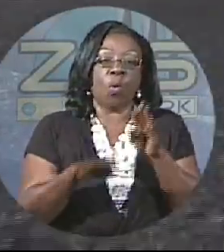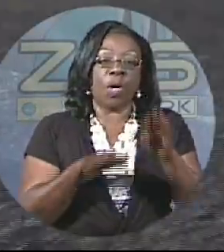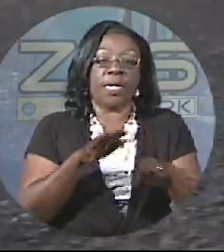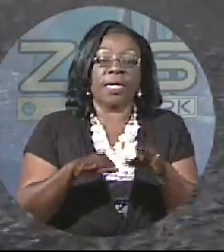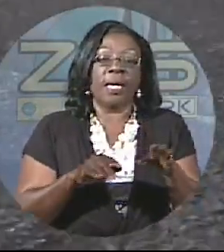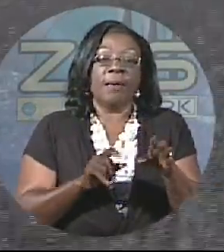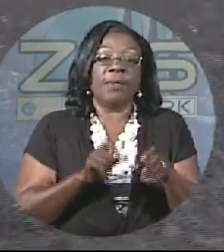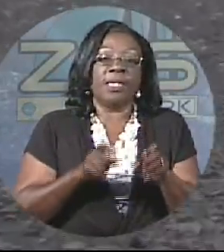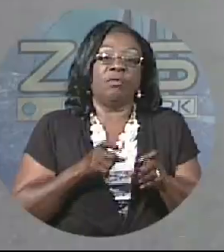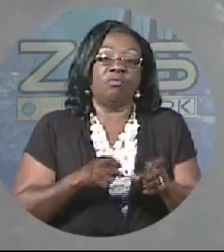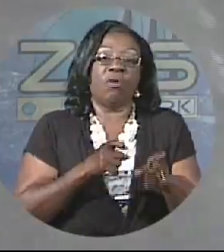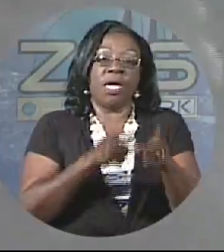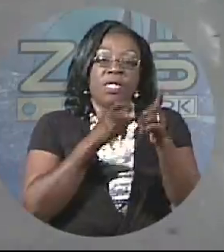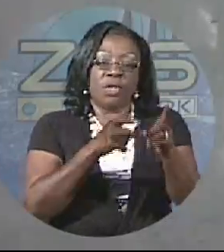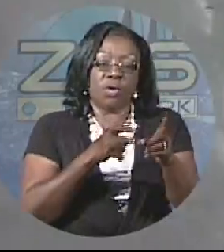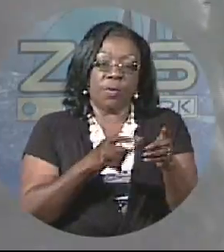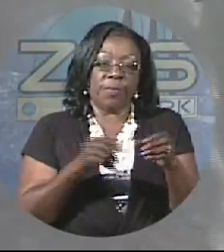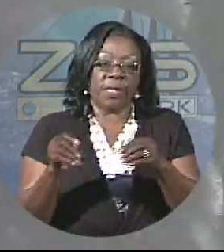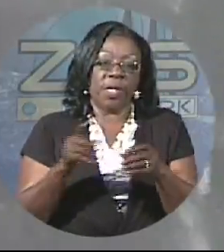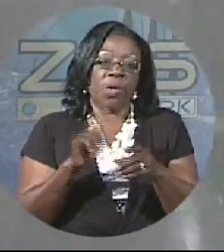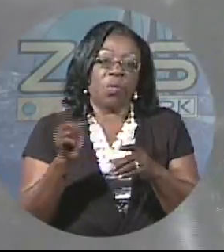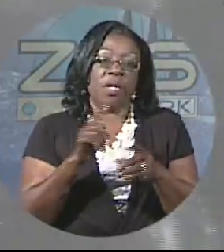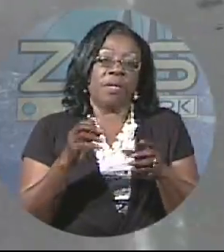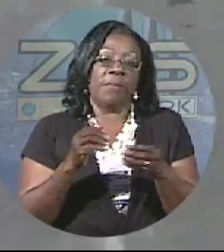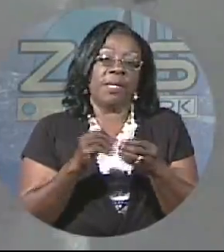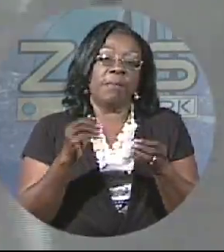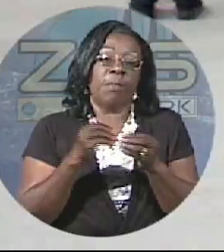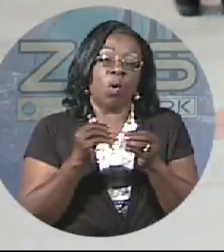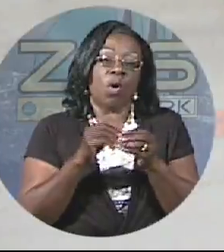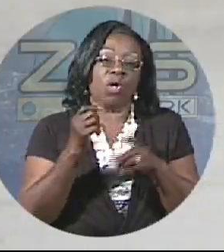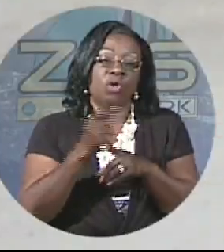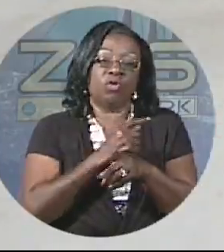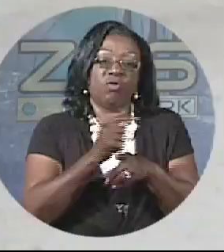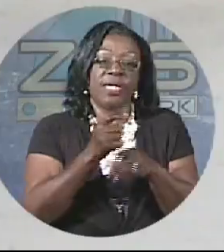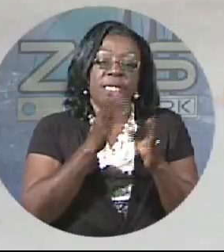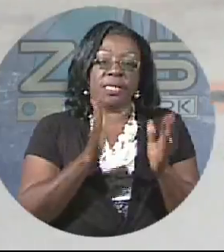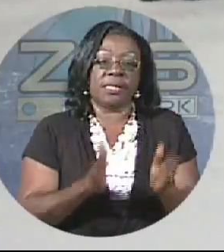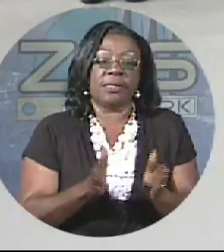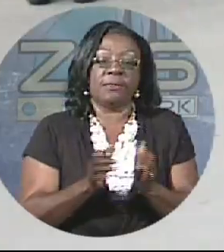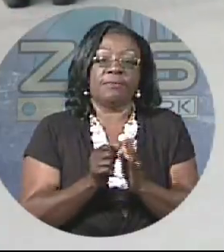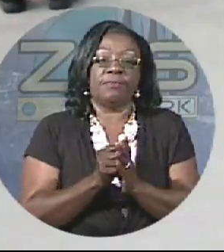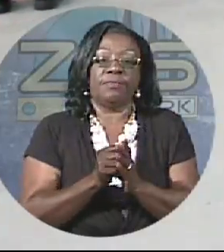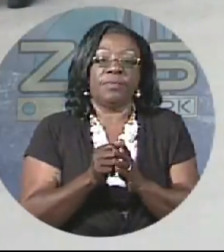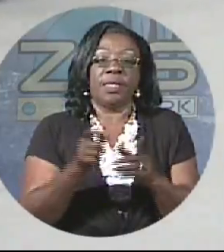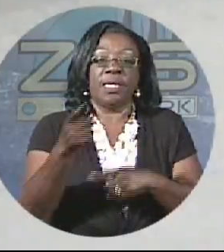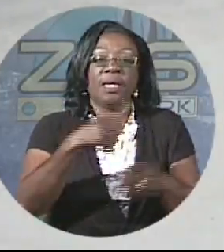double or a run to the pit where we meet even more trainers. Come back here.